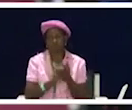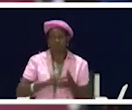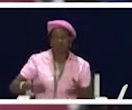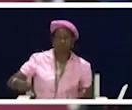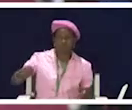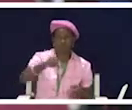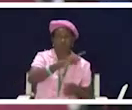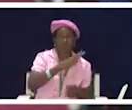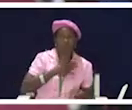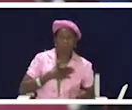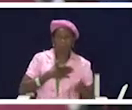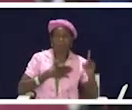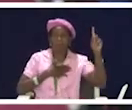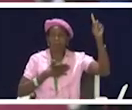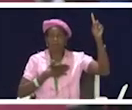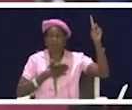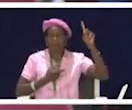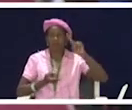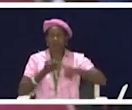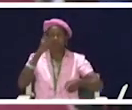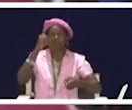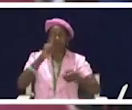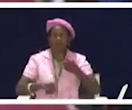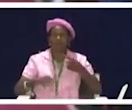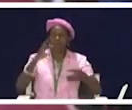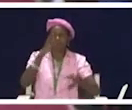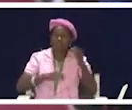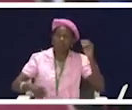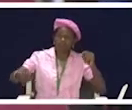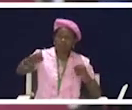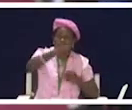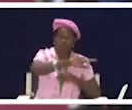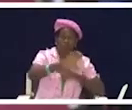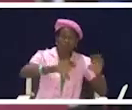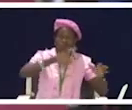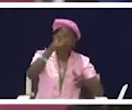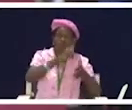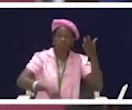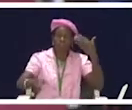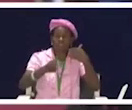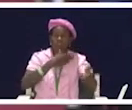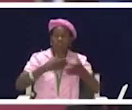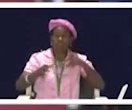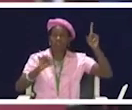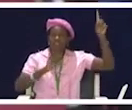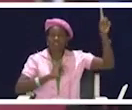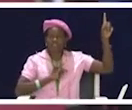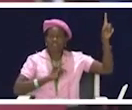my friend if you do whatsoever I command you.